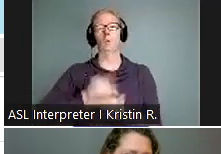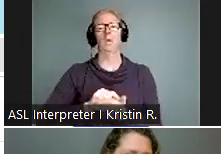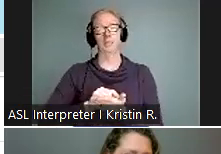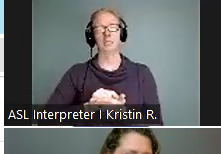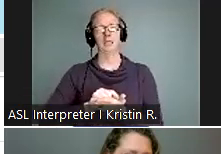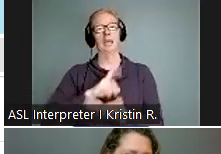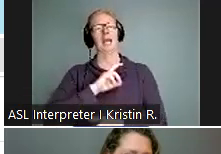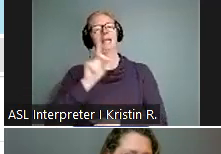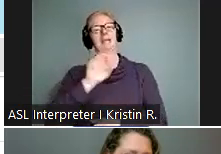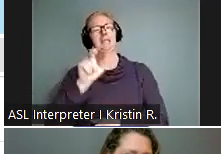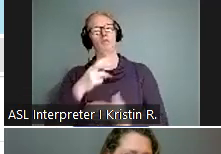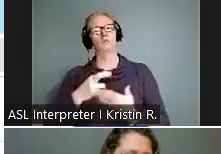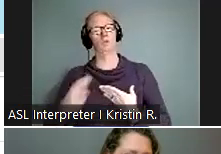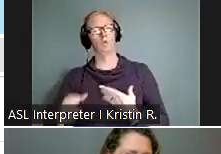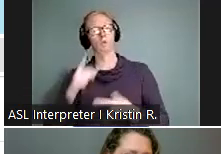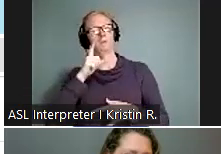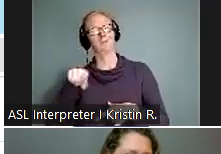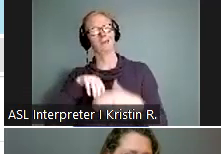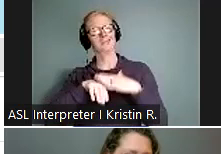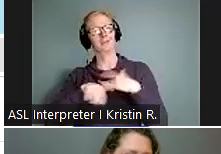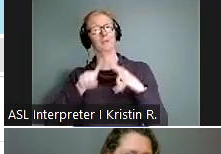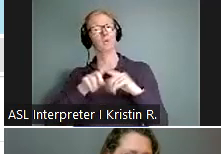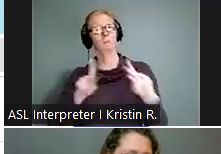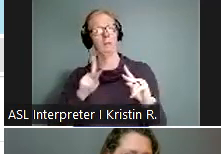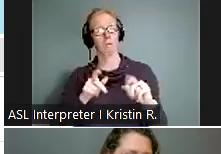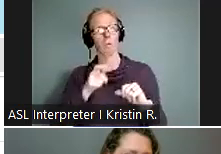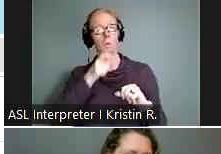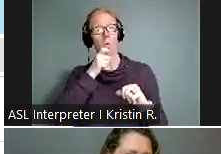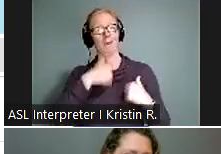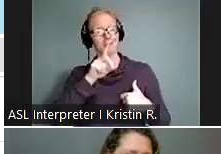accessible to people with disabilities as well as deaf individuals.